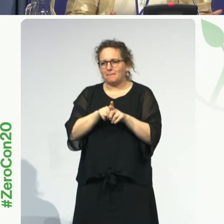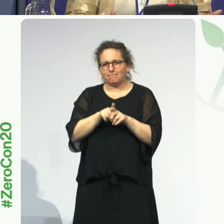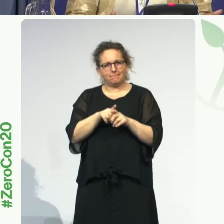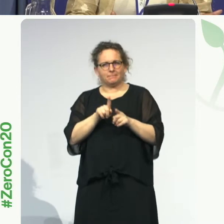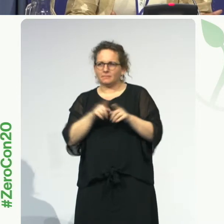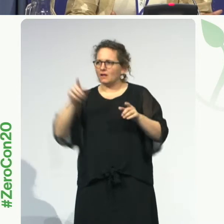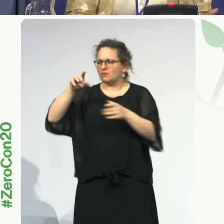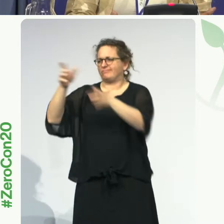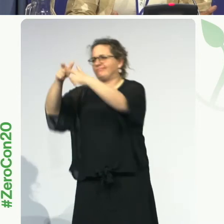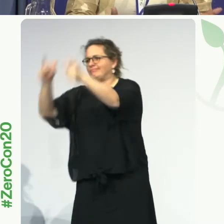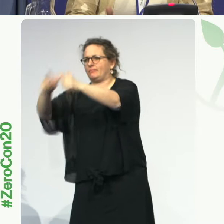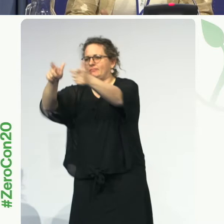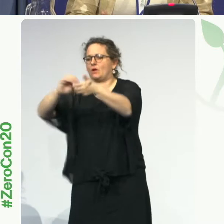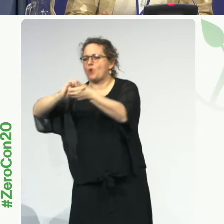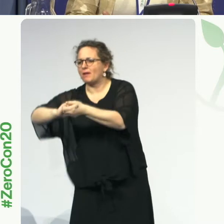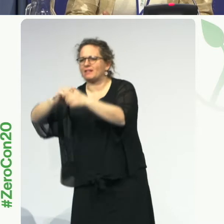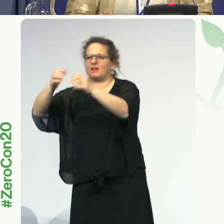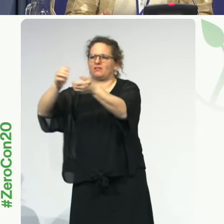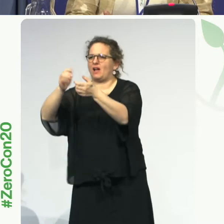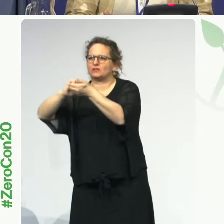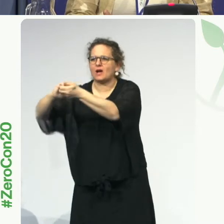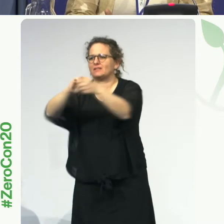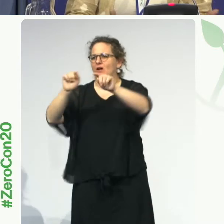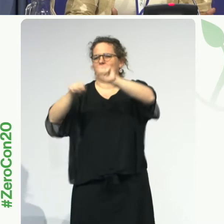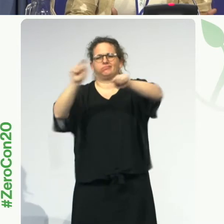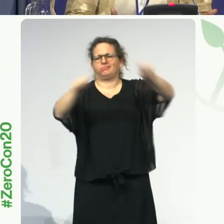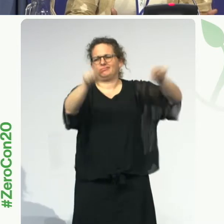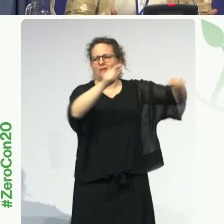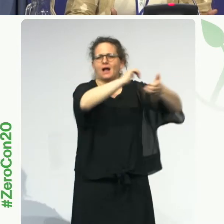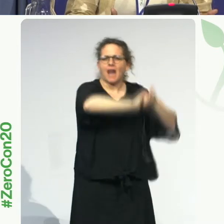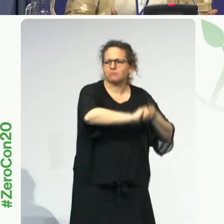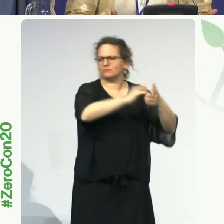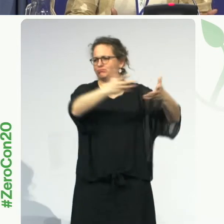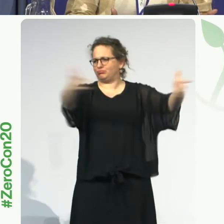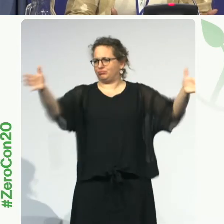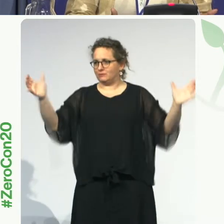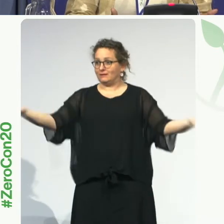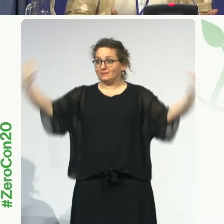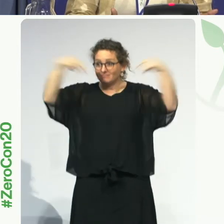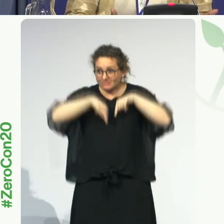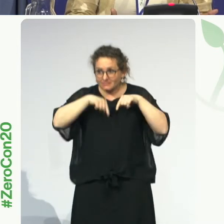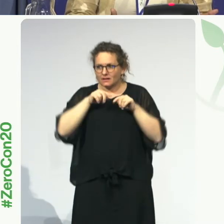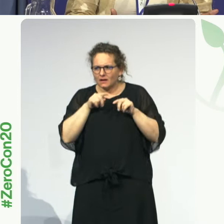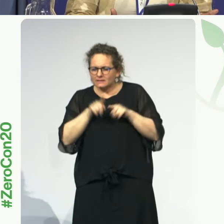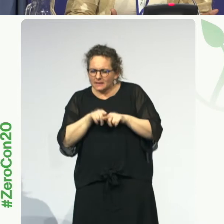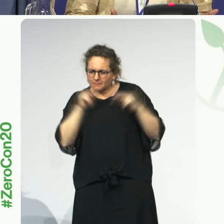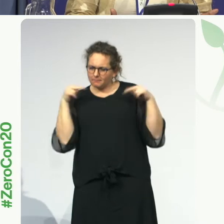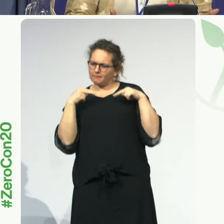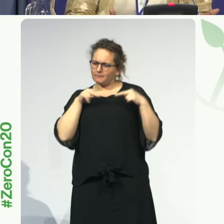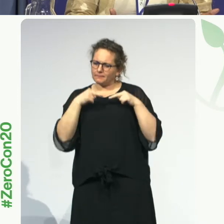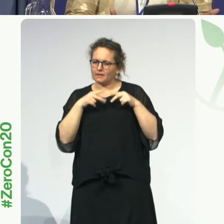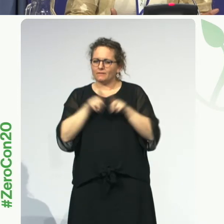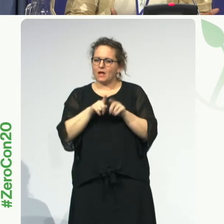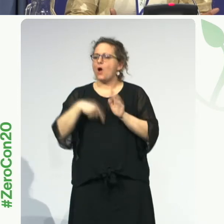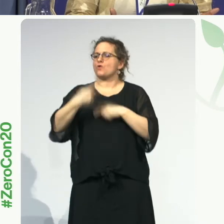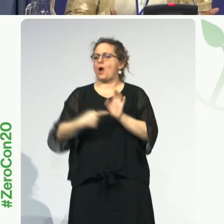work as these act as role models, but also to promote our advocacy work. And of course,